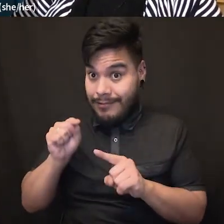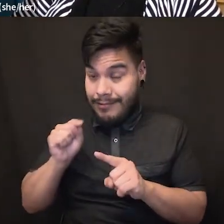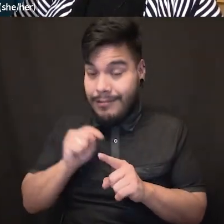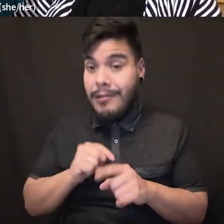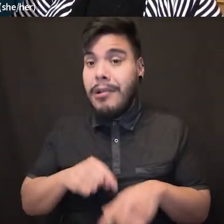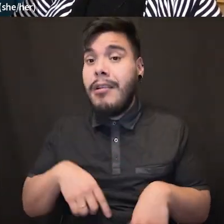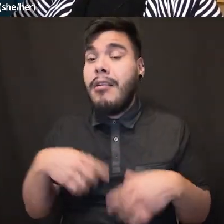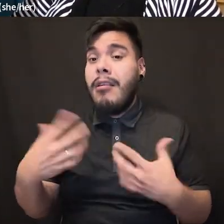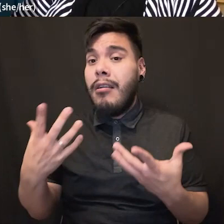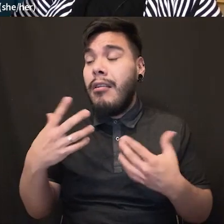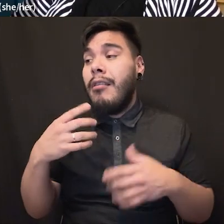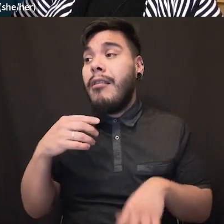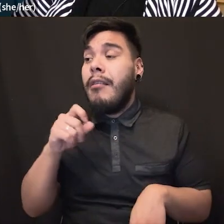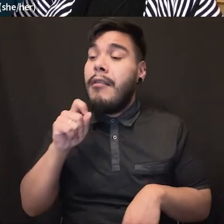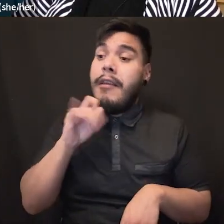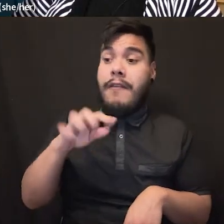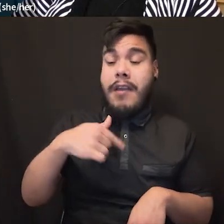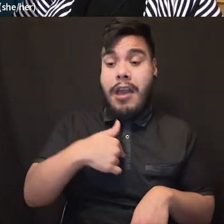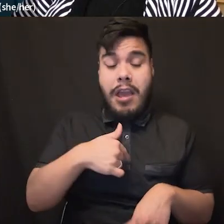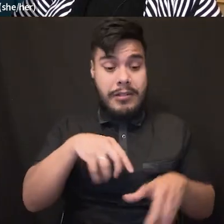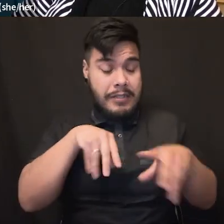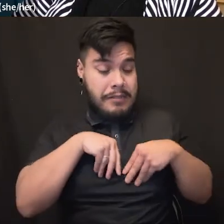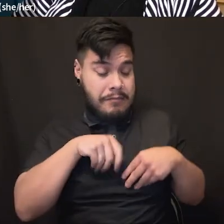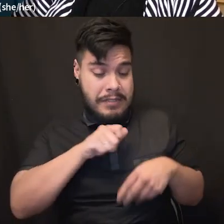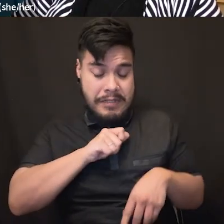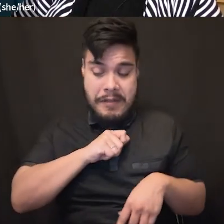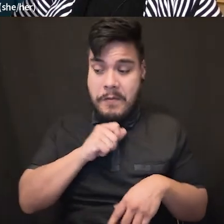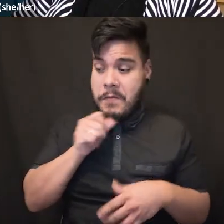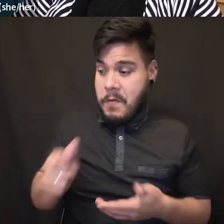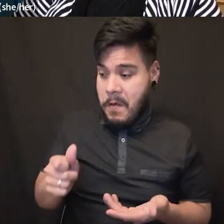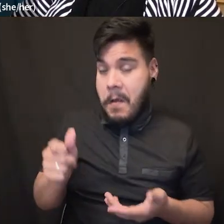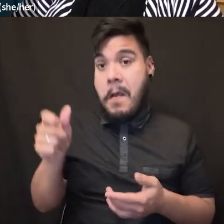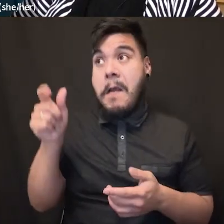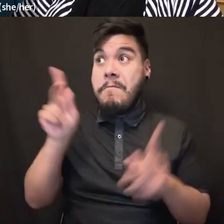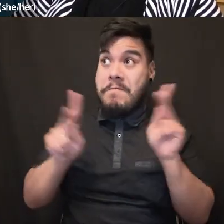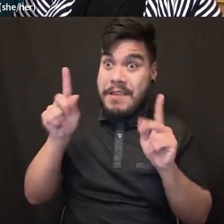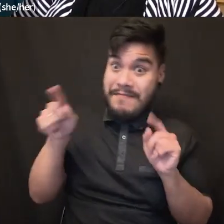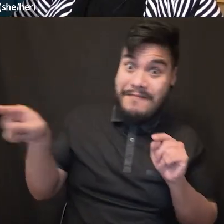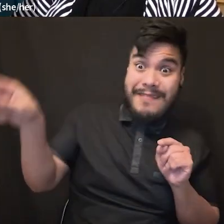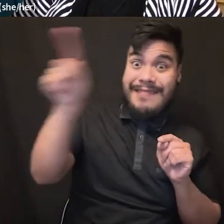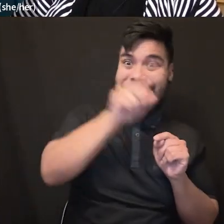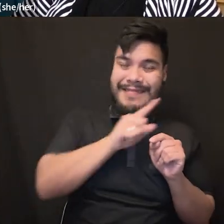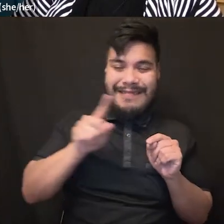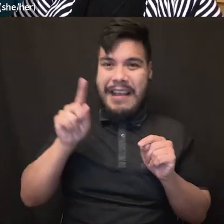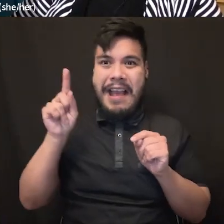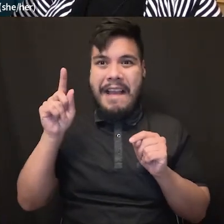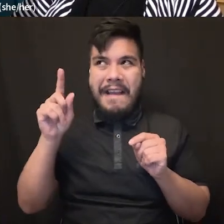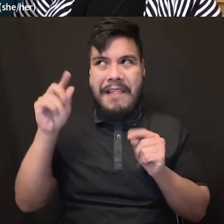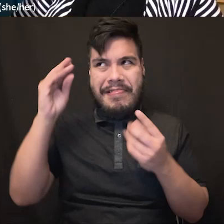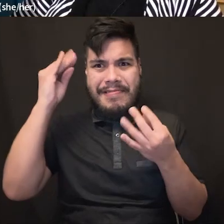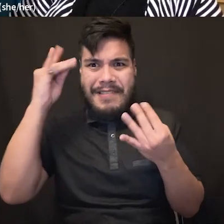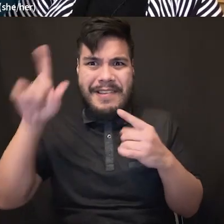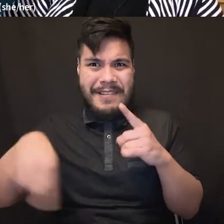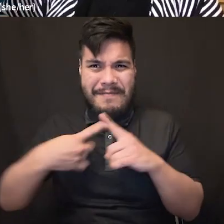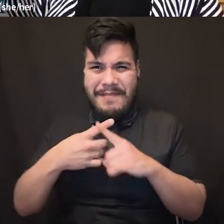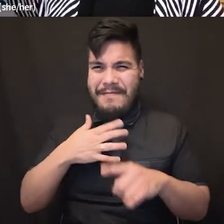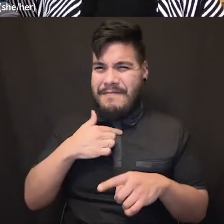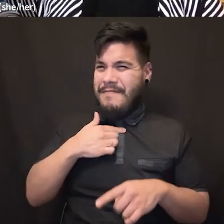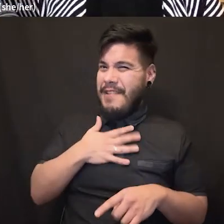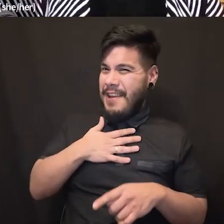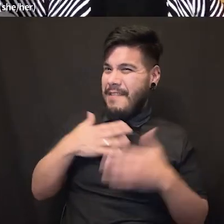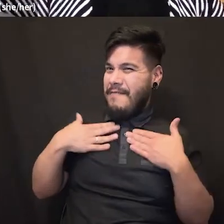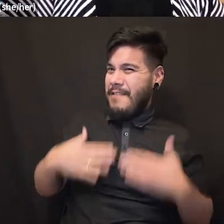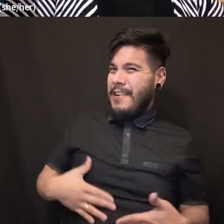whether or not I'm happy with my body, other people have opinions about it. So that's been a